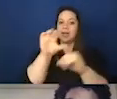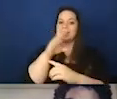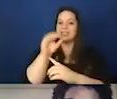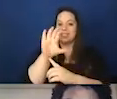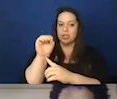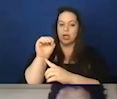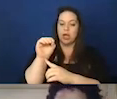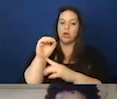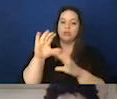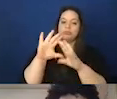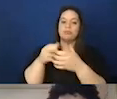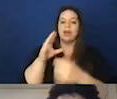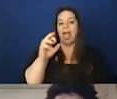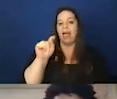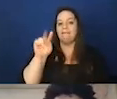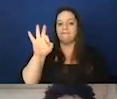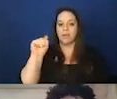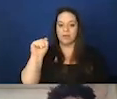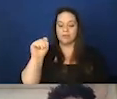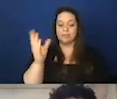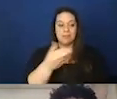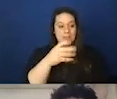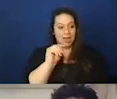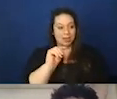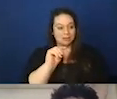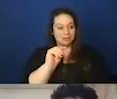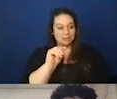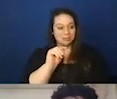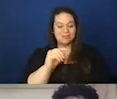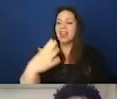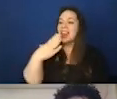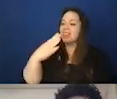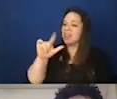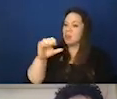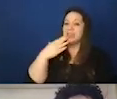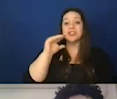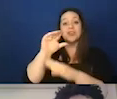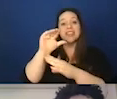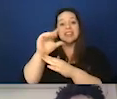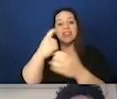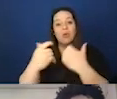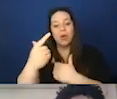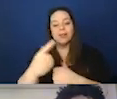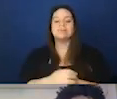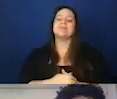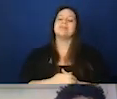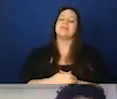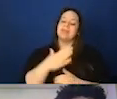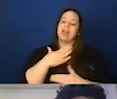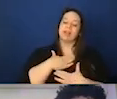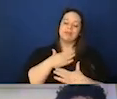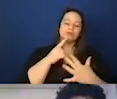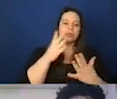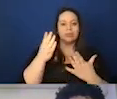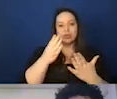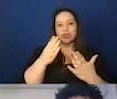Health First. Pat? Thank you so much, Louise, and good evening, everybody. It is my pleasure to serve